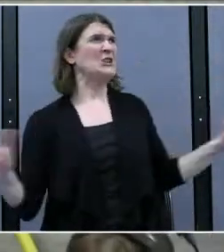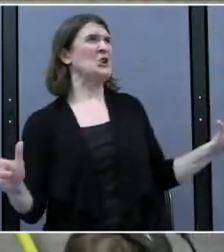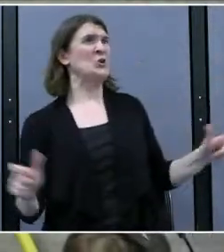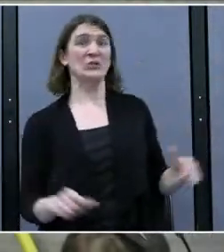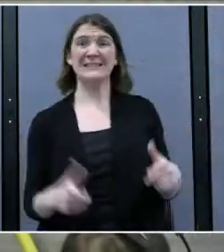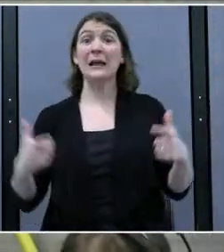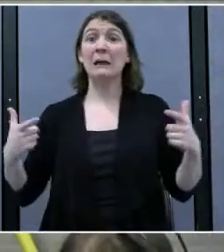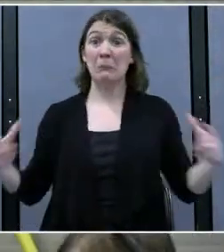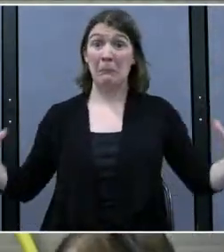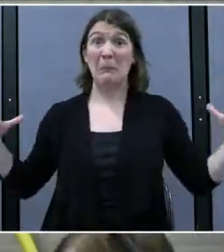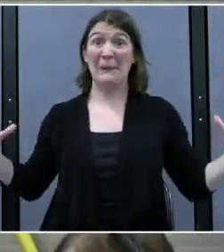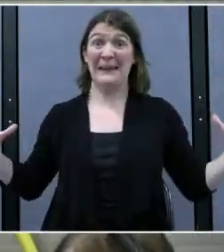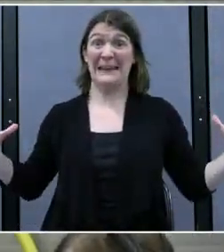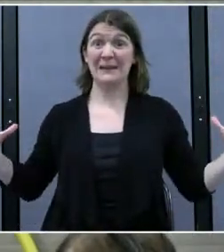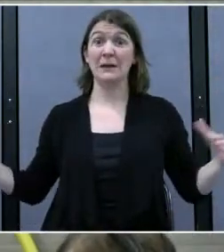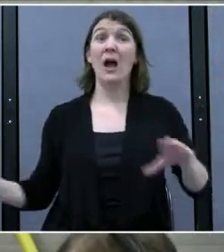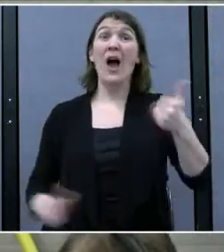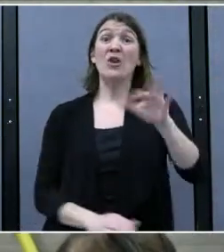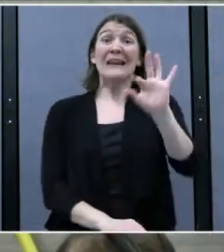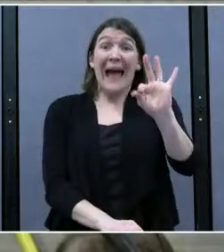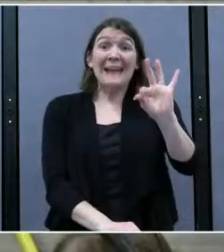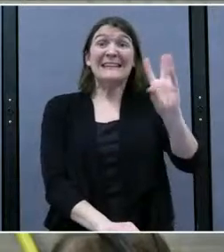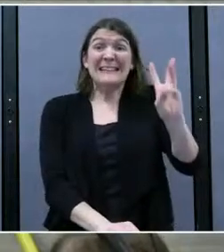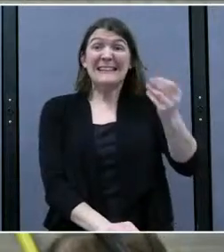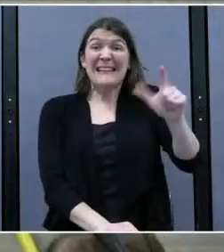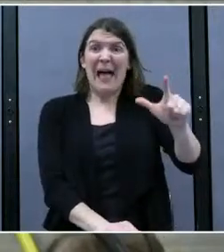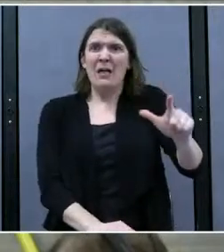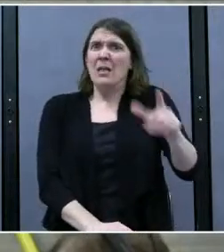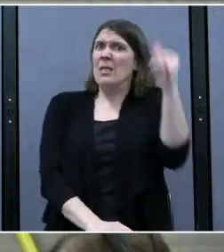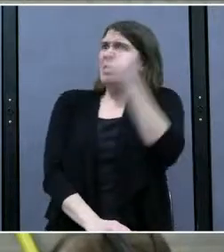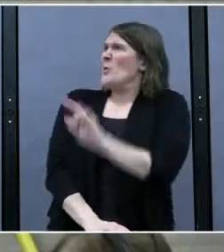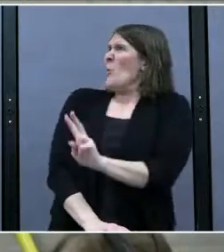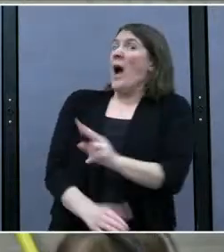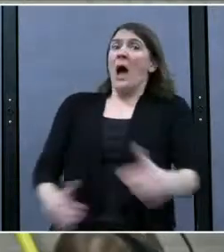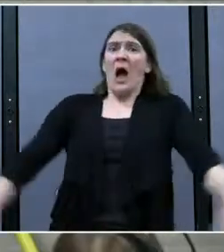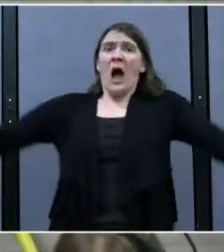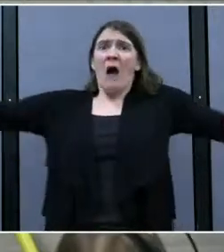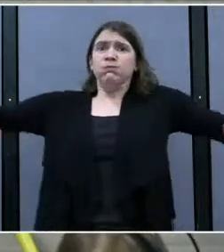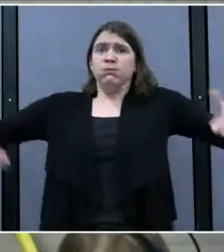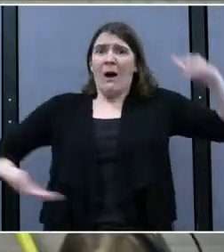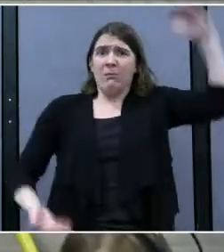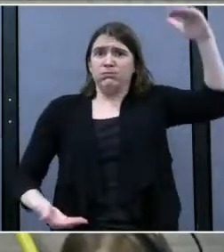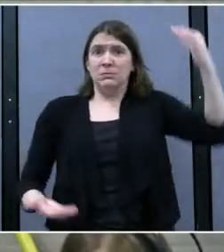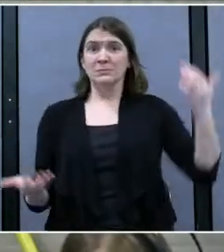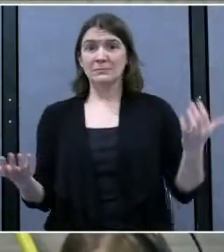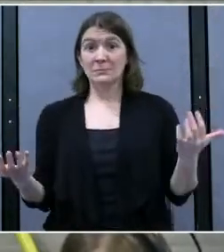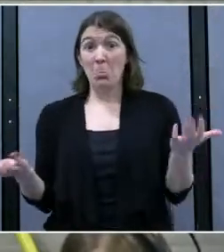can. The other is a 96-gallon container, which is an even larger can.